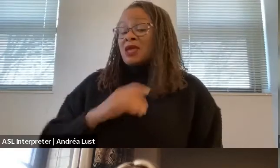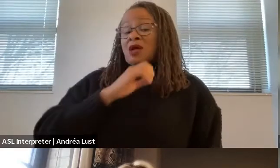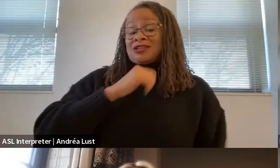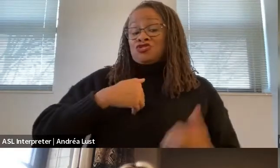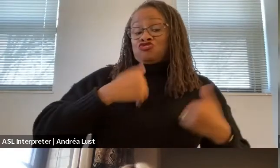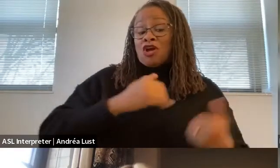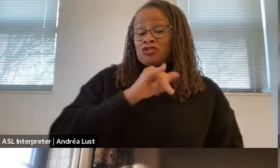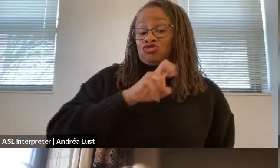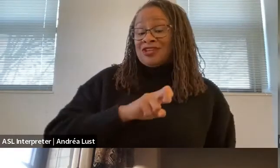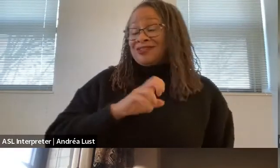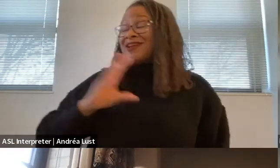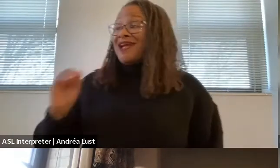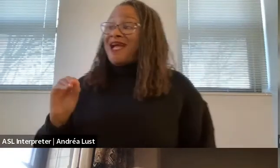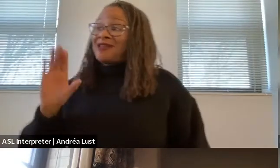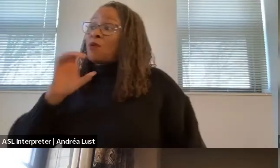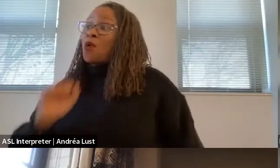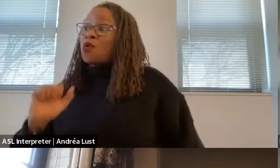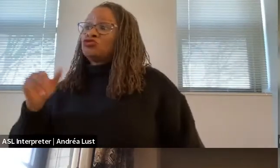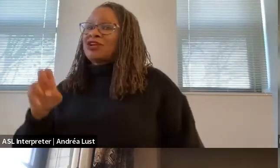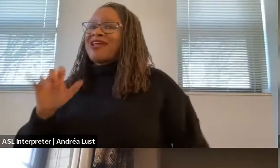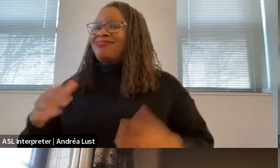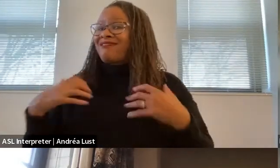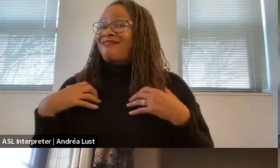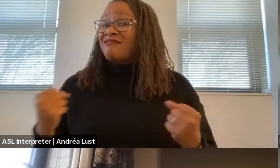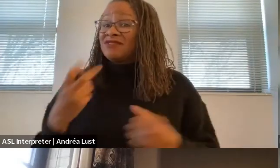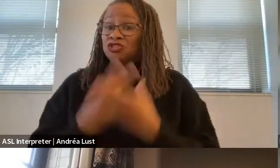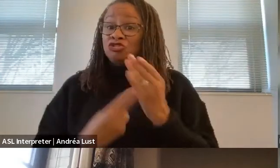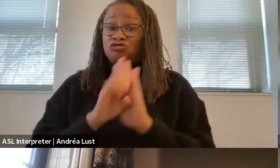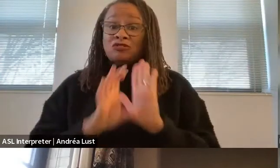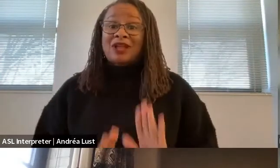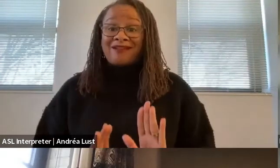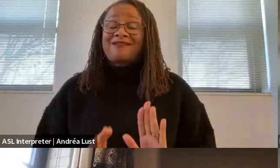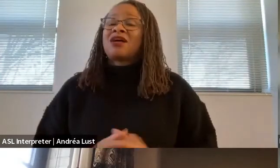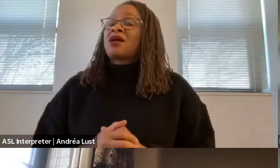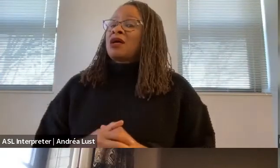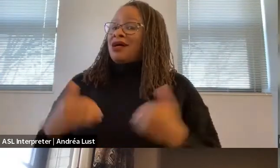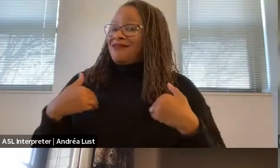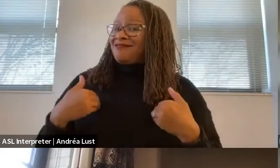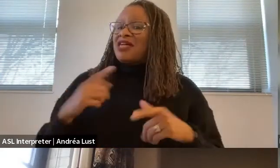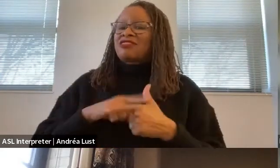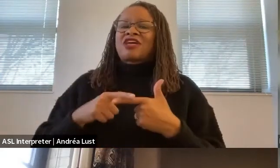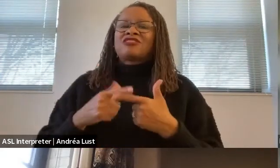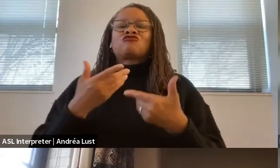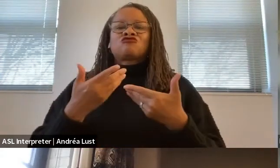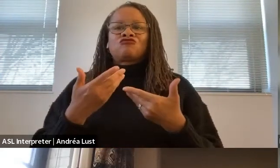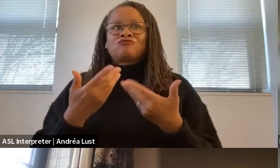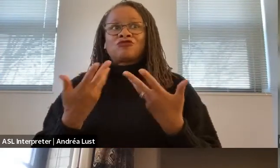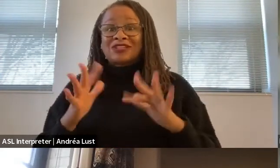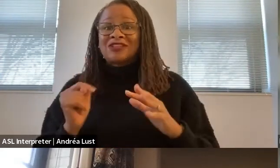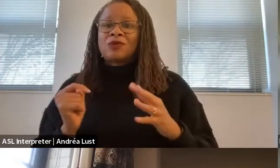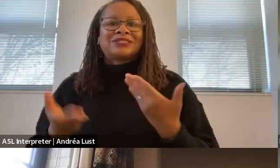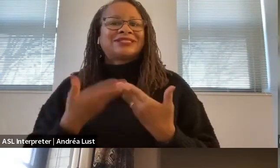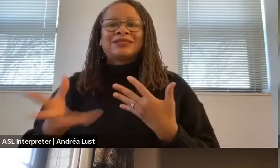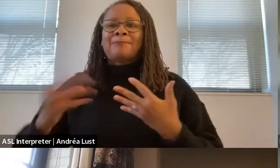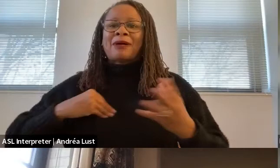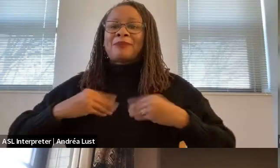their confidences, then the rest kind of fell into place. Especially when I was playing Jane at 80,